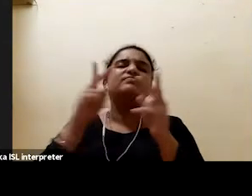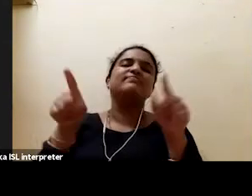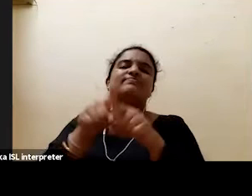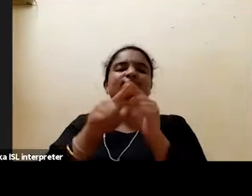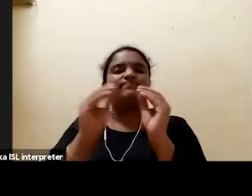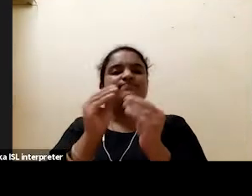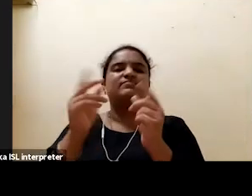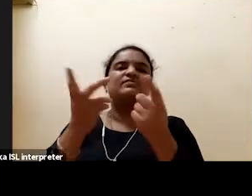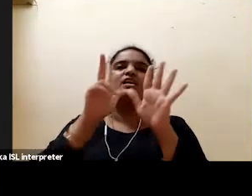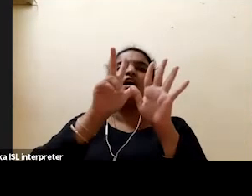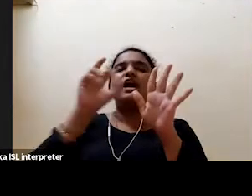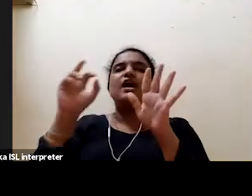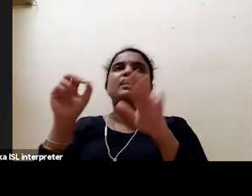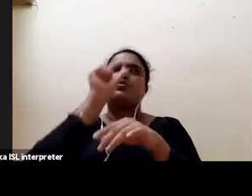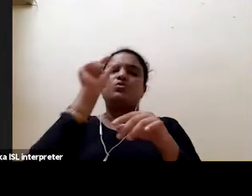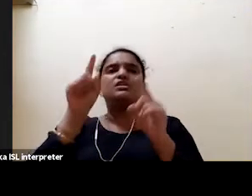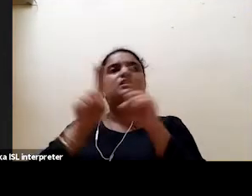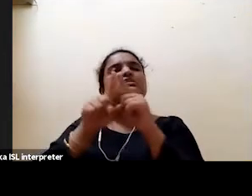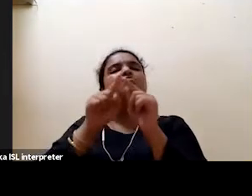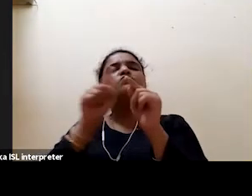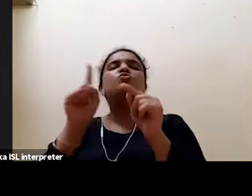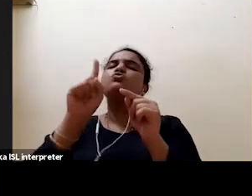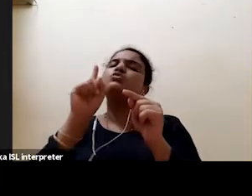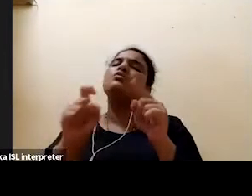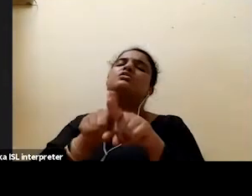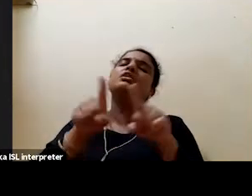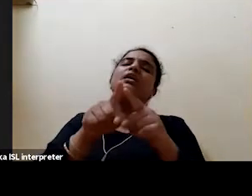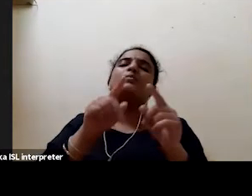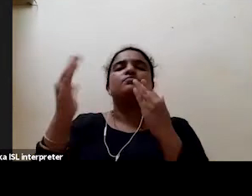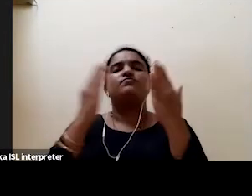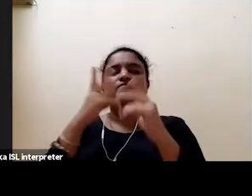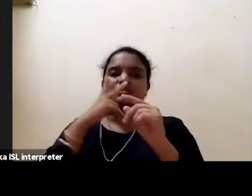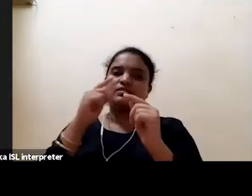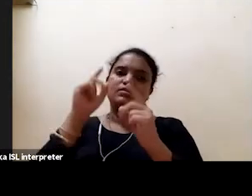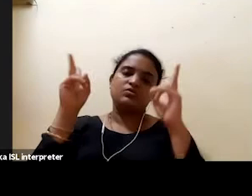from 800 words to 1,000 words, depending on your topic.